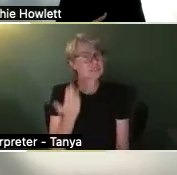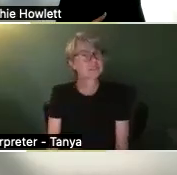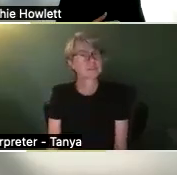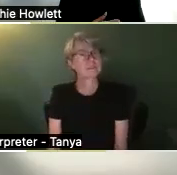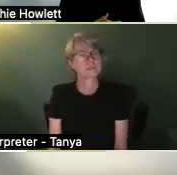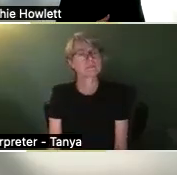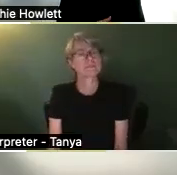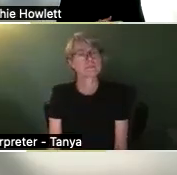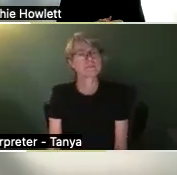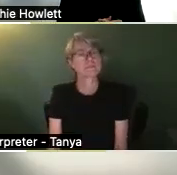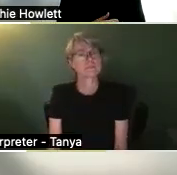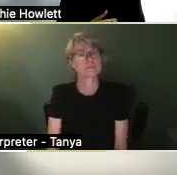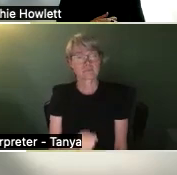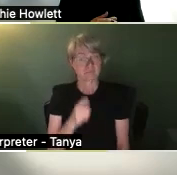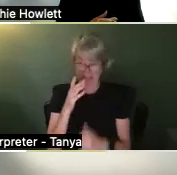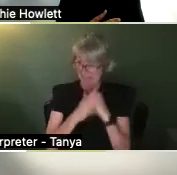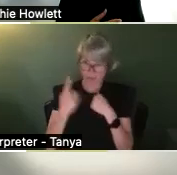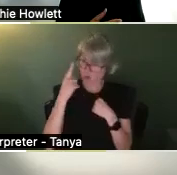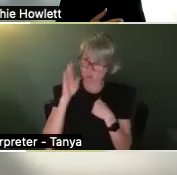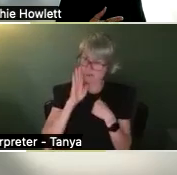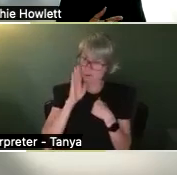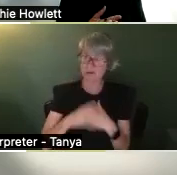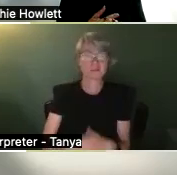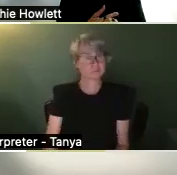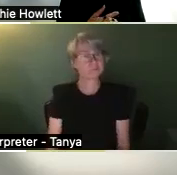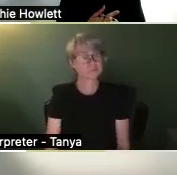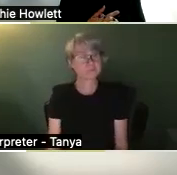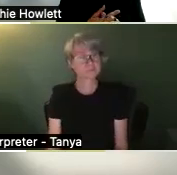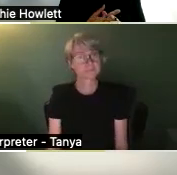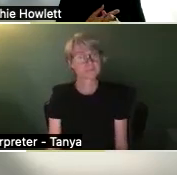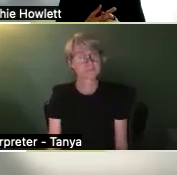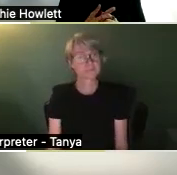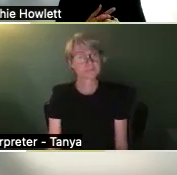and they had never heard this before.